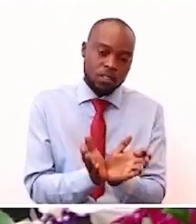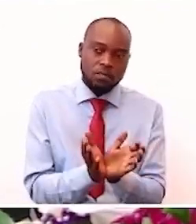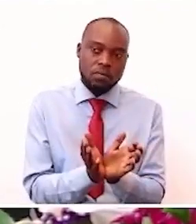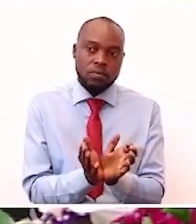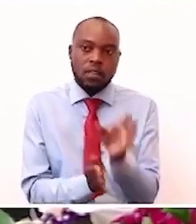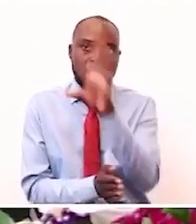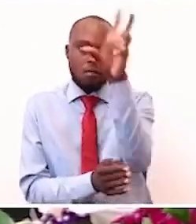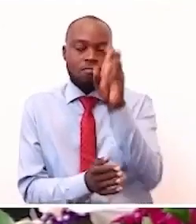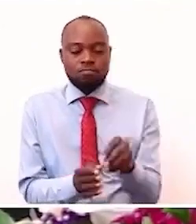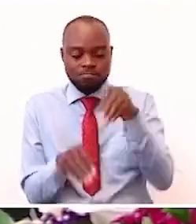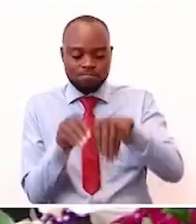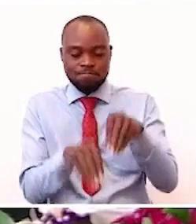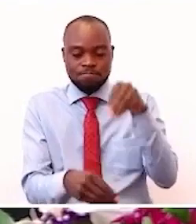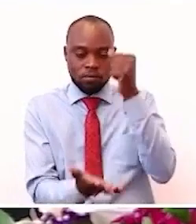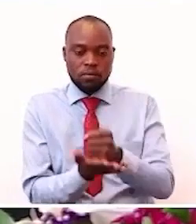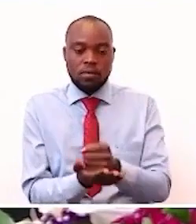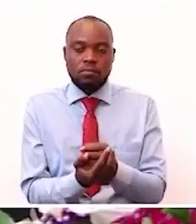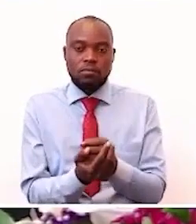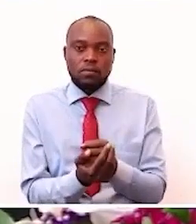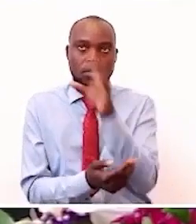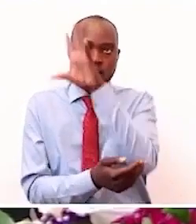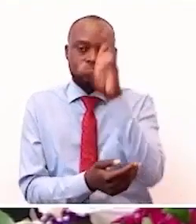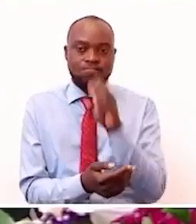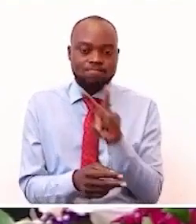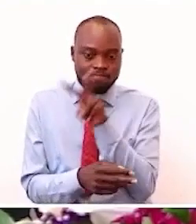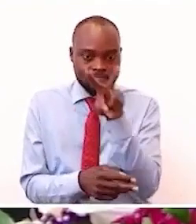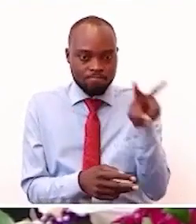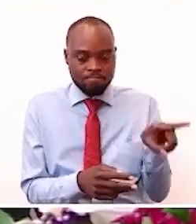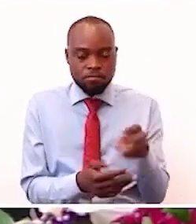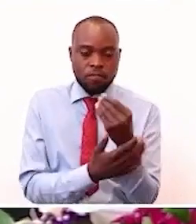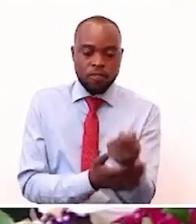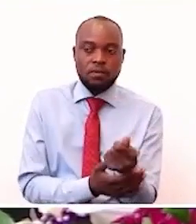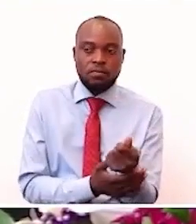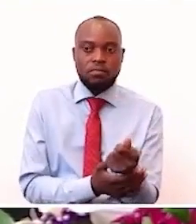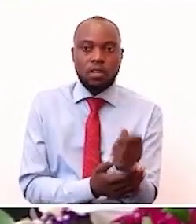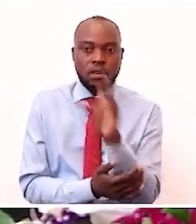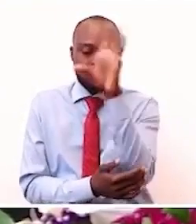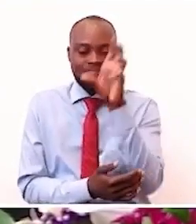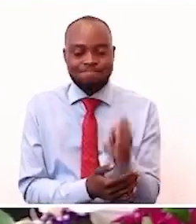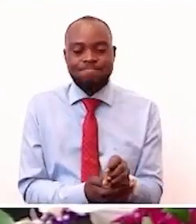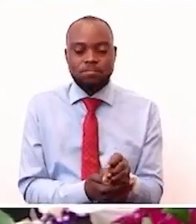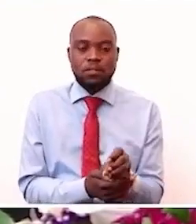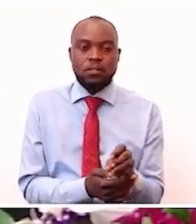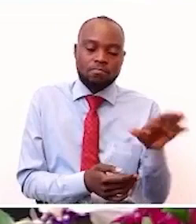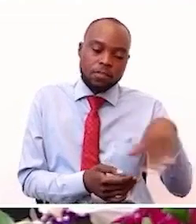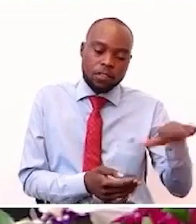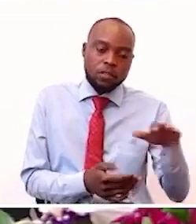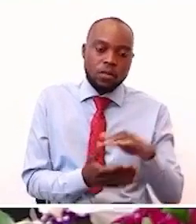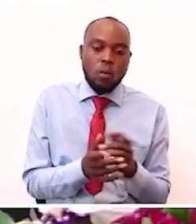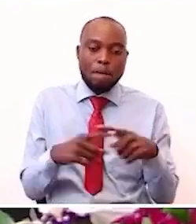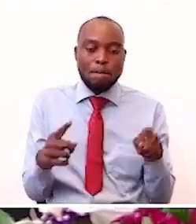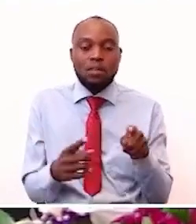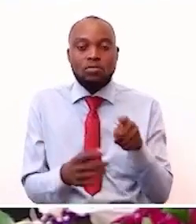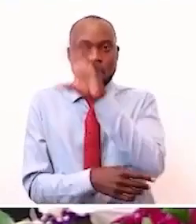Bank, the African Monetary Fund, the African Monetary Institute as a precursor to the fund, and the African Central